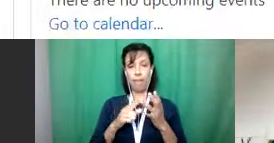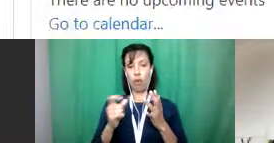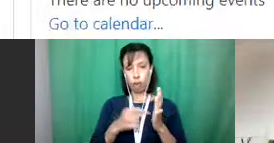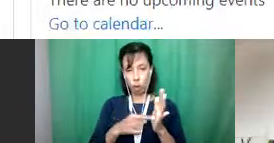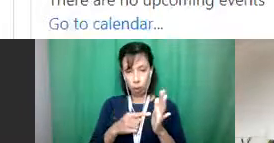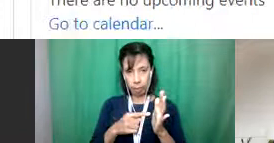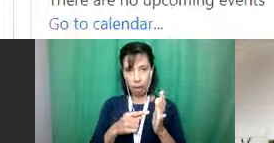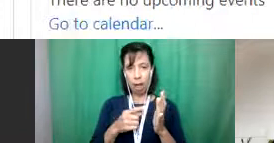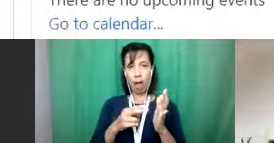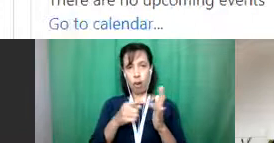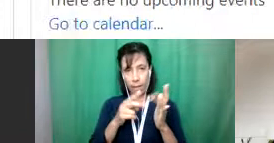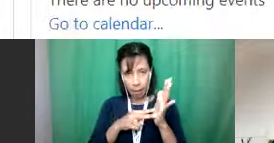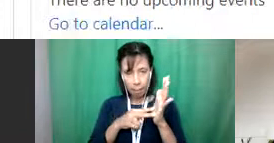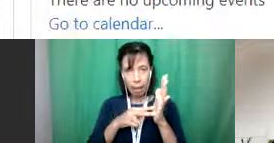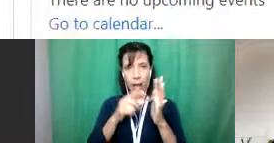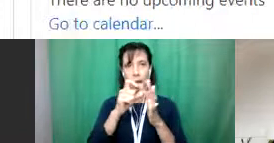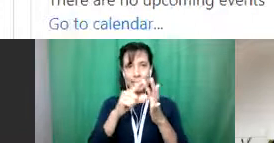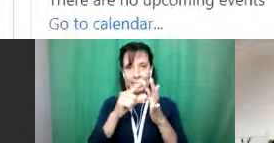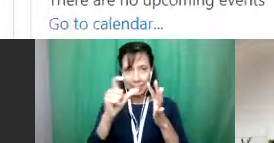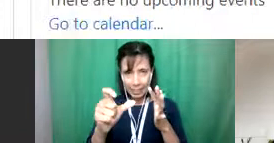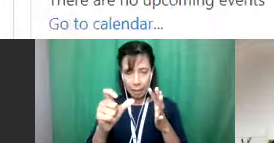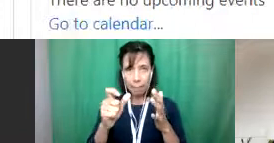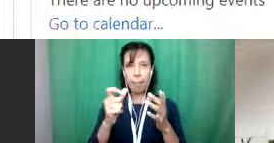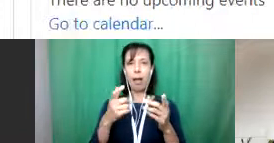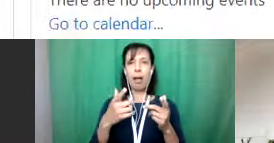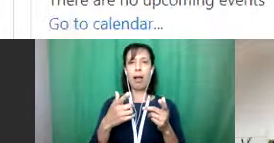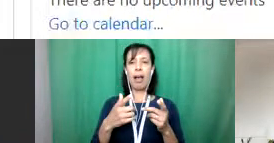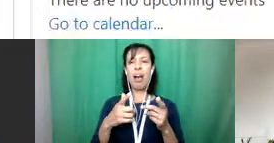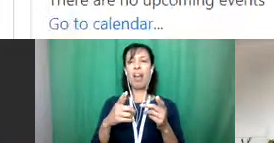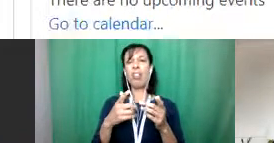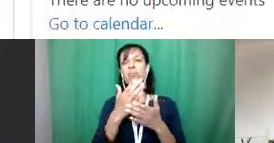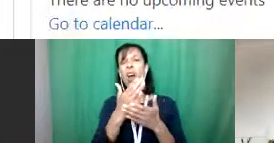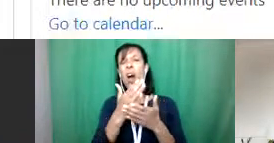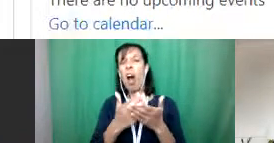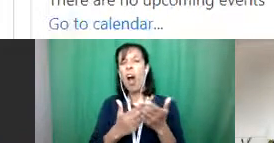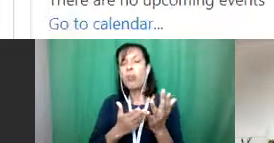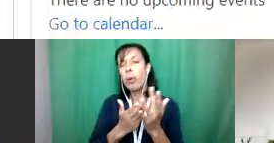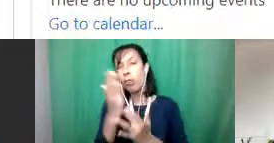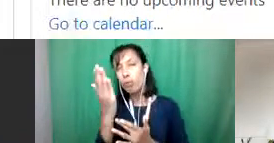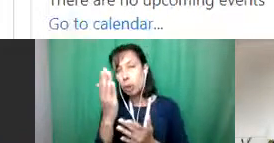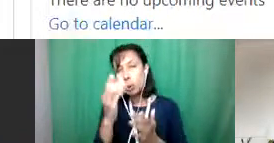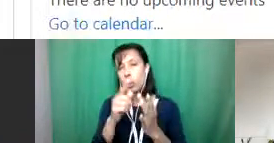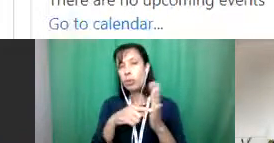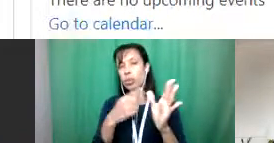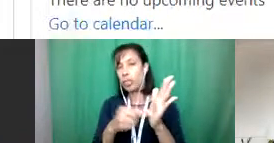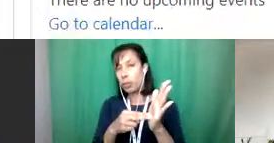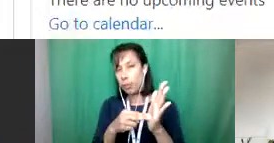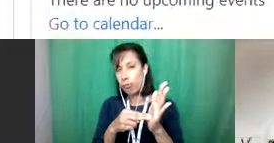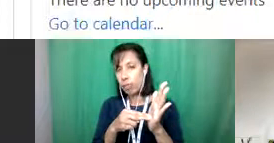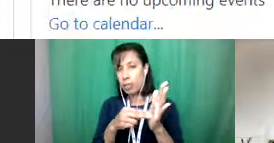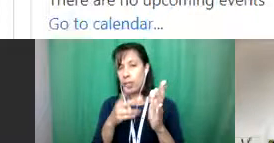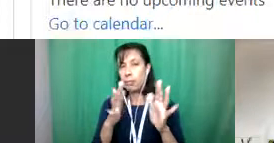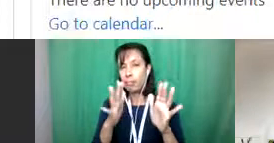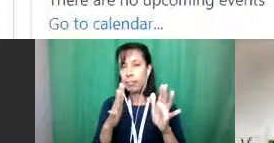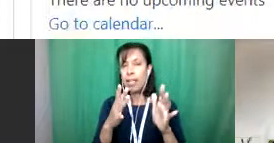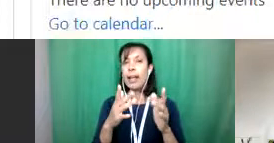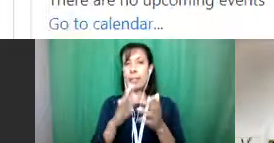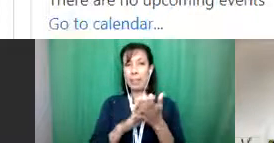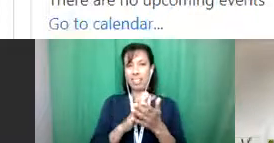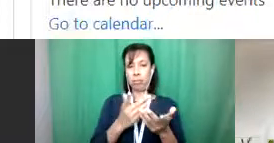all of December, and half of January to get your head around sorting out that